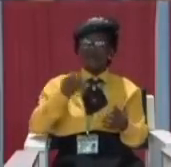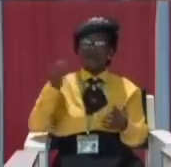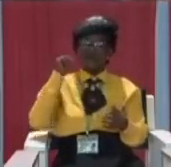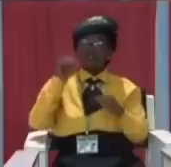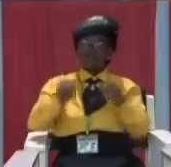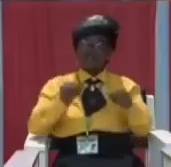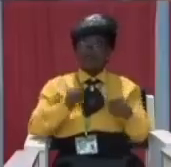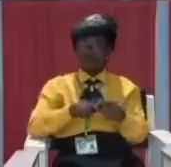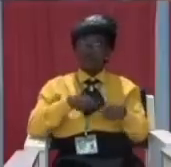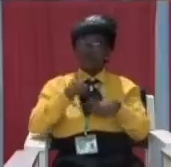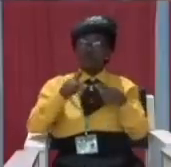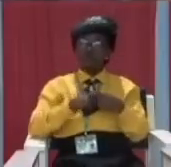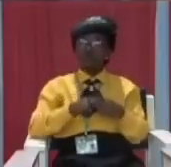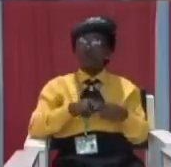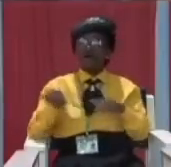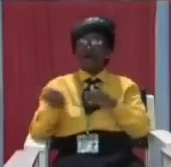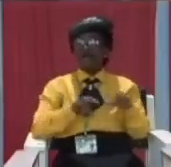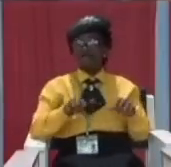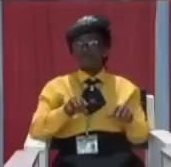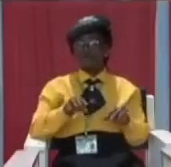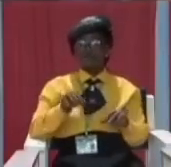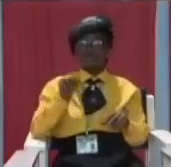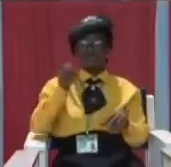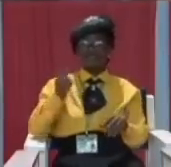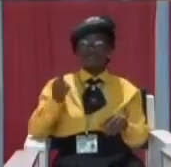His destiny was activated.